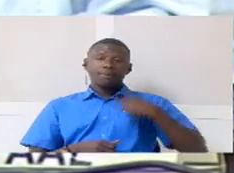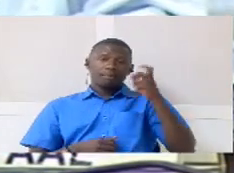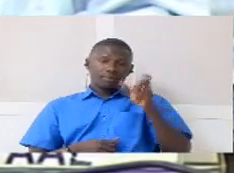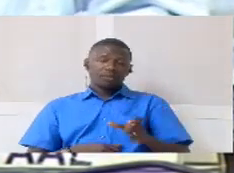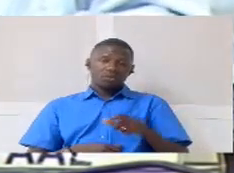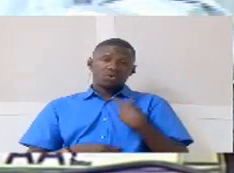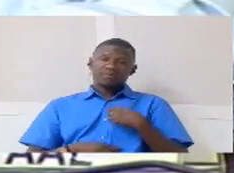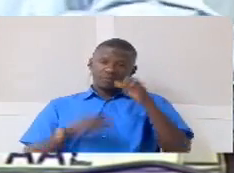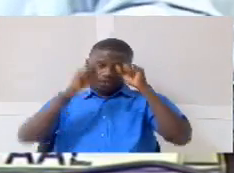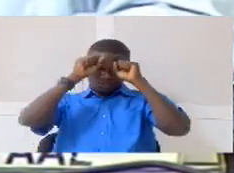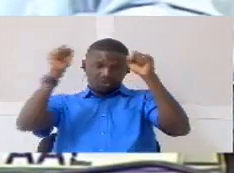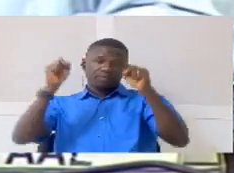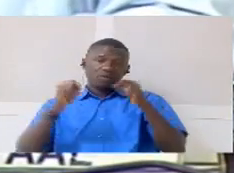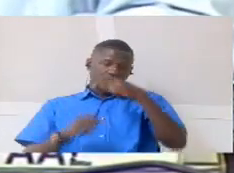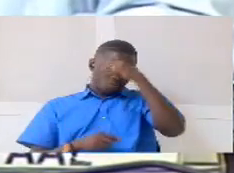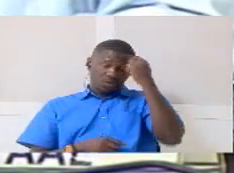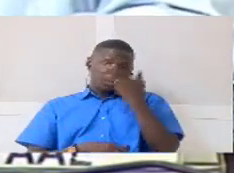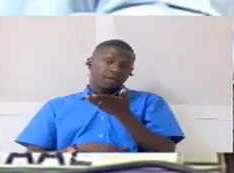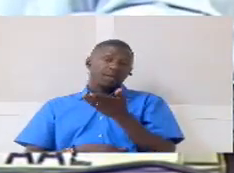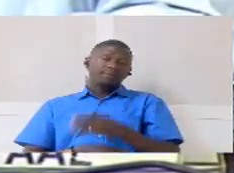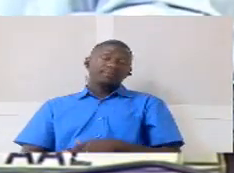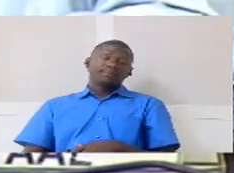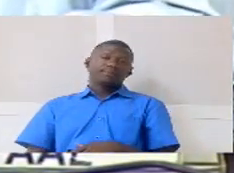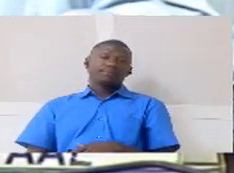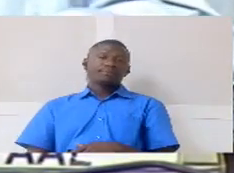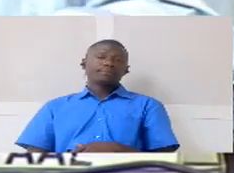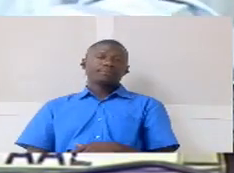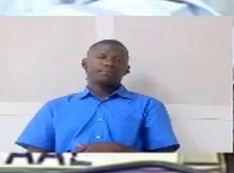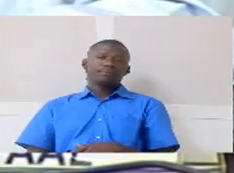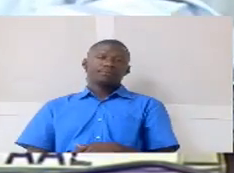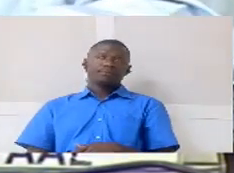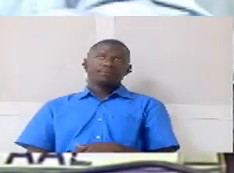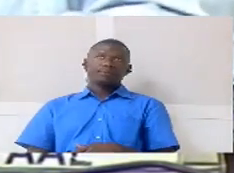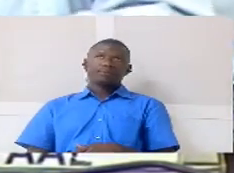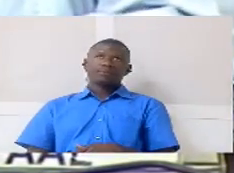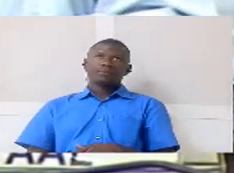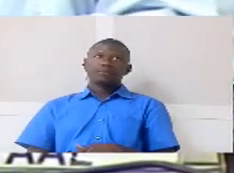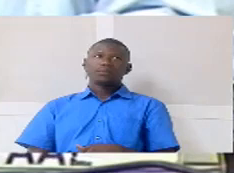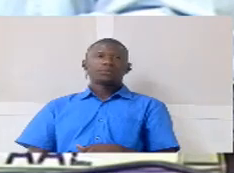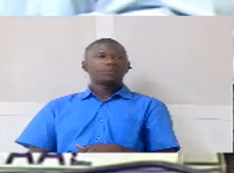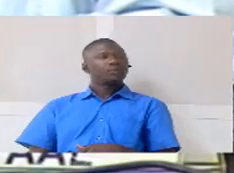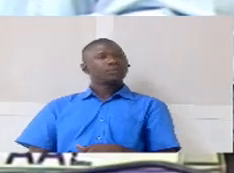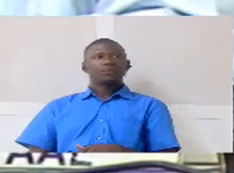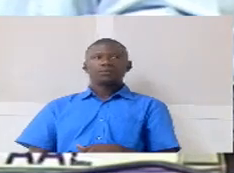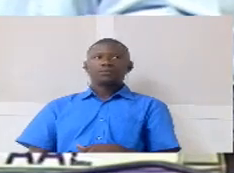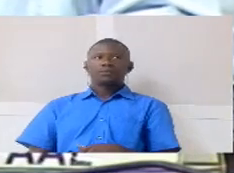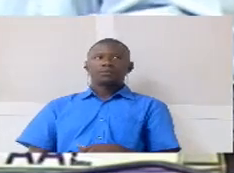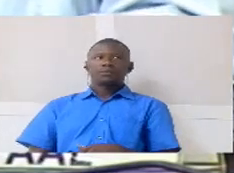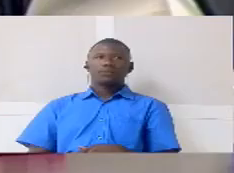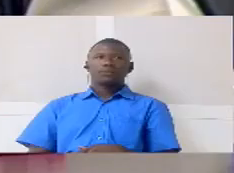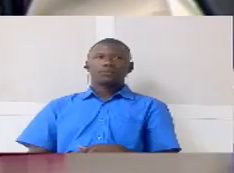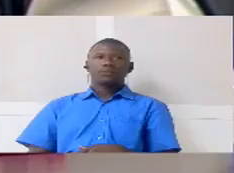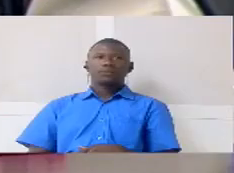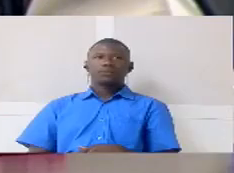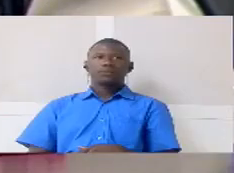Atambita silandiro lale amunta atambita detendiro lale amunta silandiro lemu puru ka kodo lutamandi